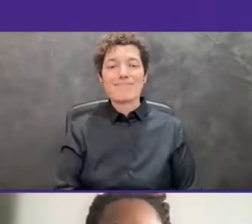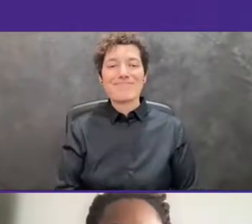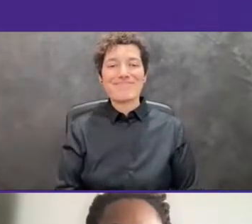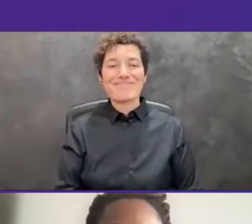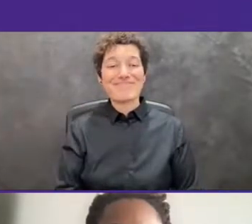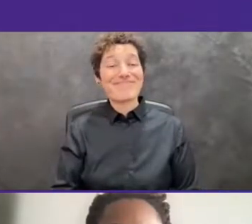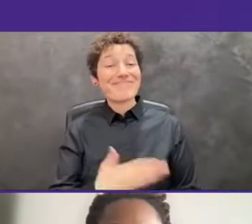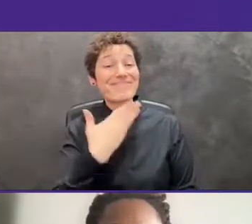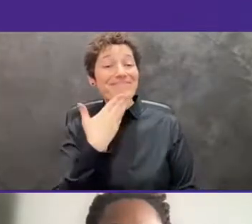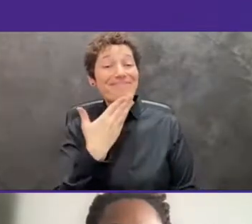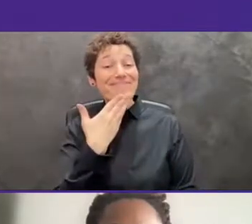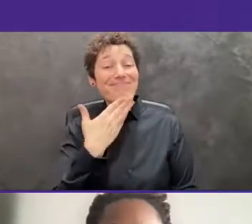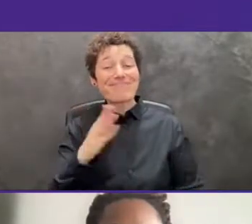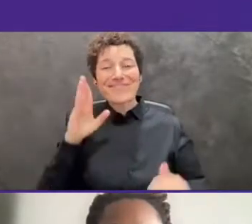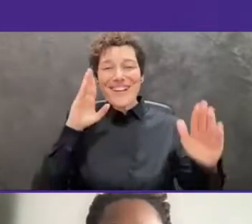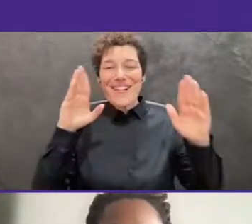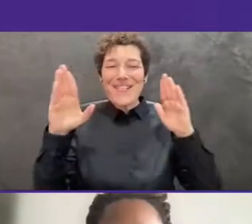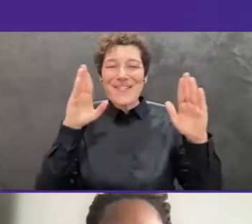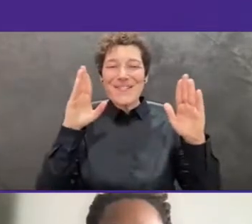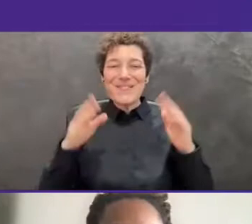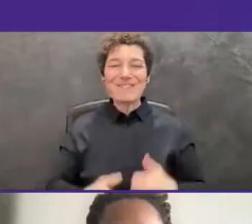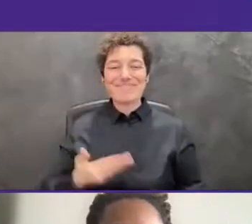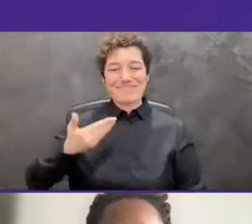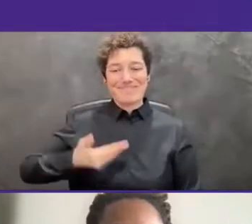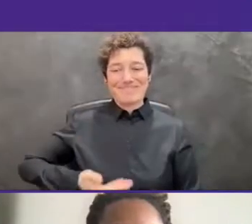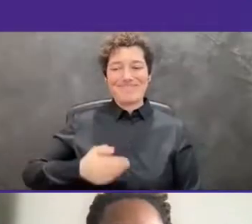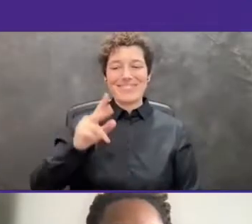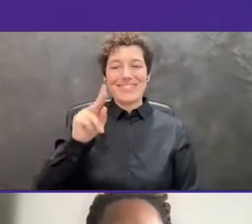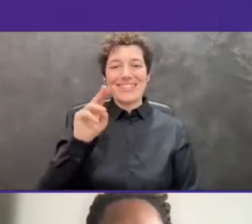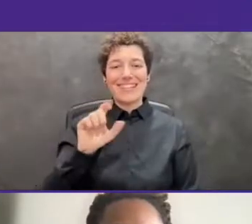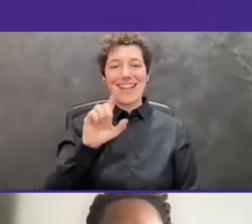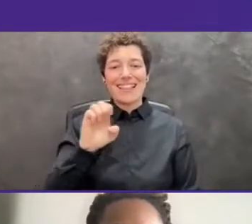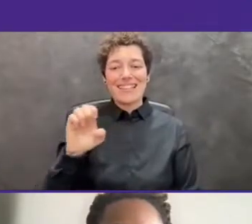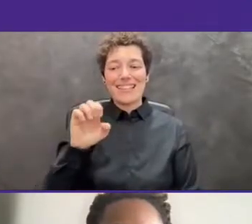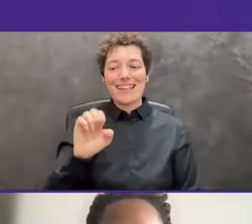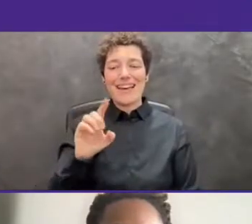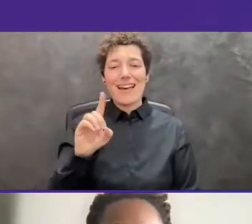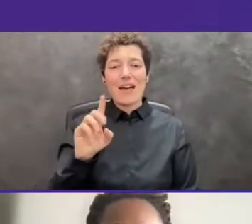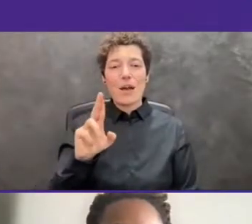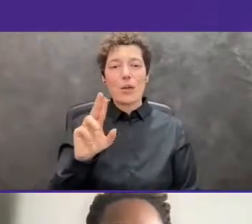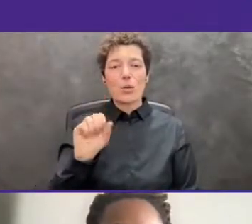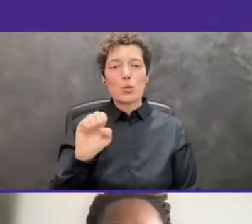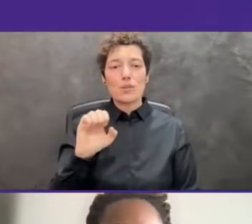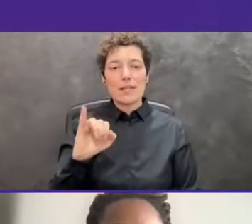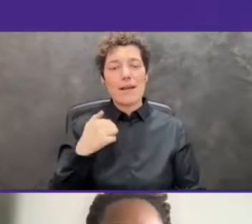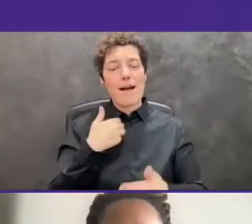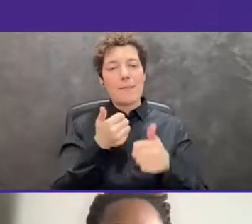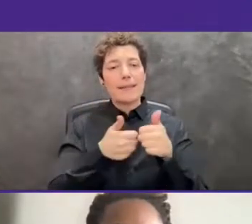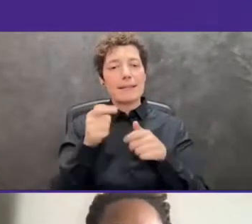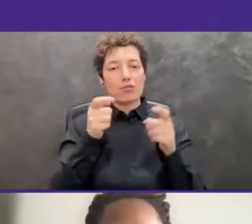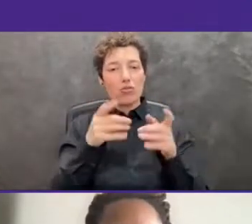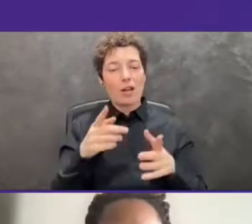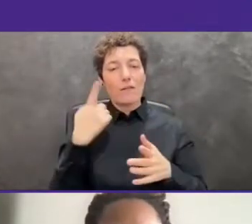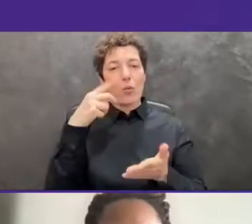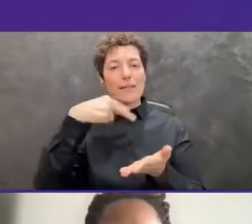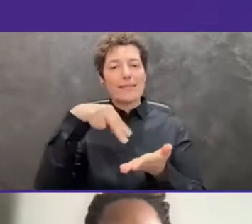Thanks, Anne. Hello, everyone. My name is Kellee Edusei, and I am the Executive Director of Dance